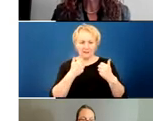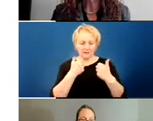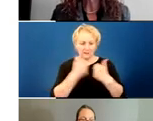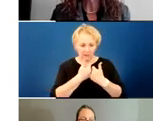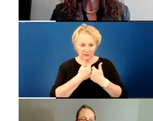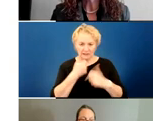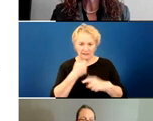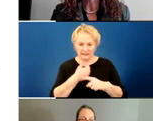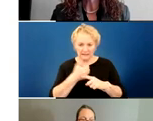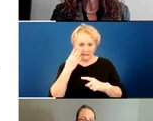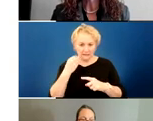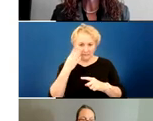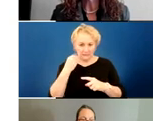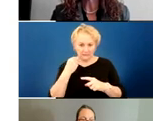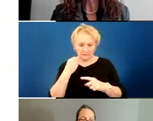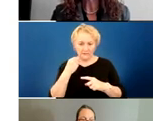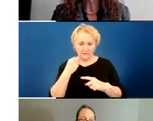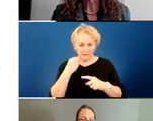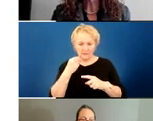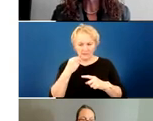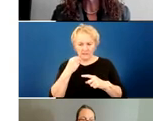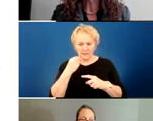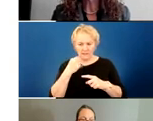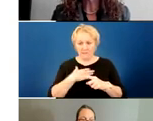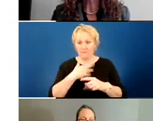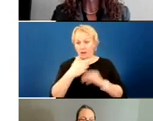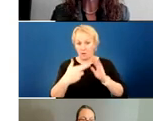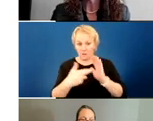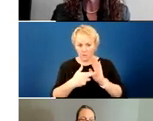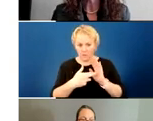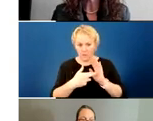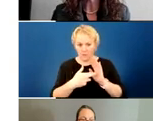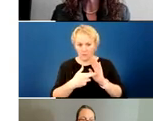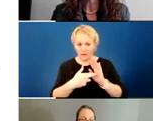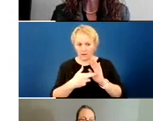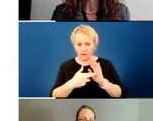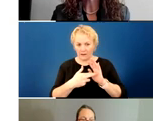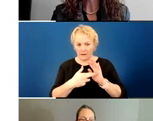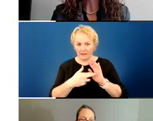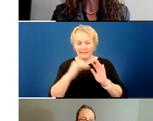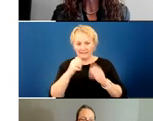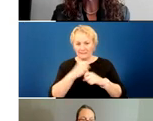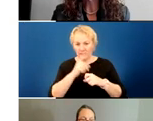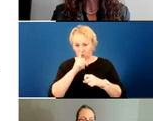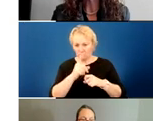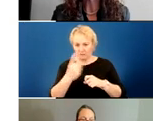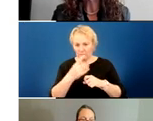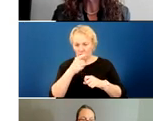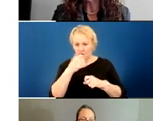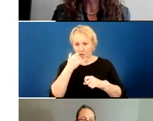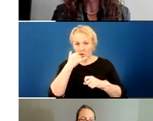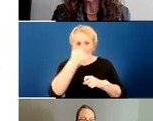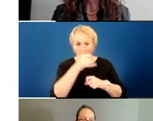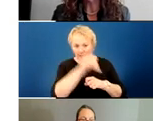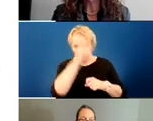was having, you know, my role as disability integration is I made sure that we had somebody that called him so that